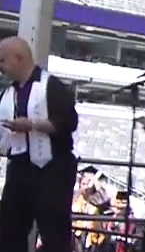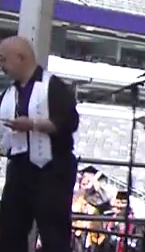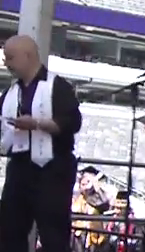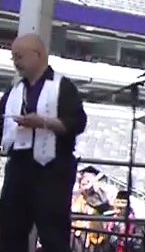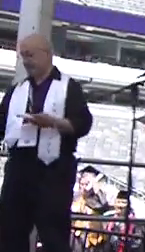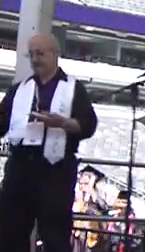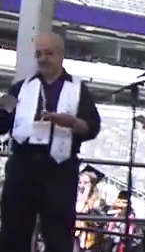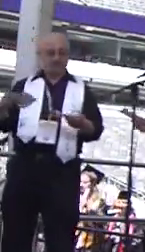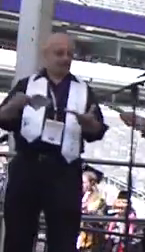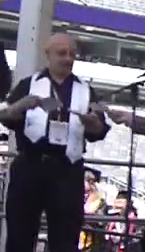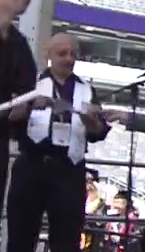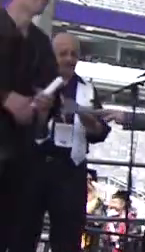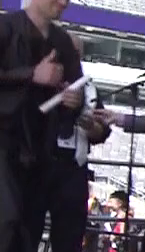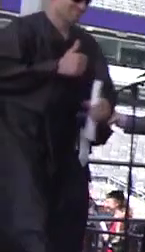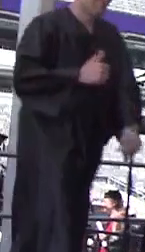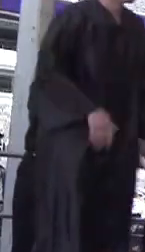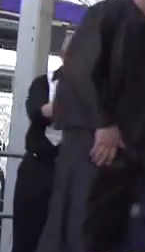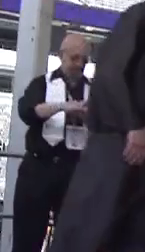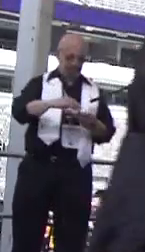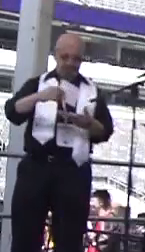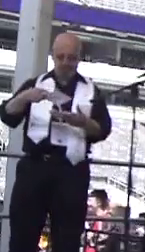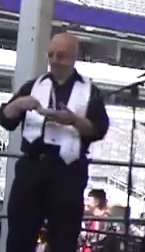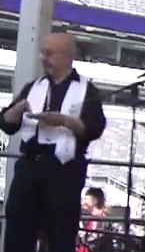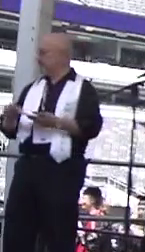Daniel Wachoslenko.